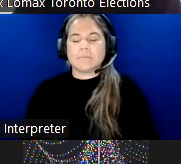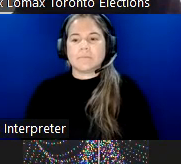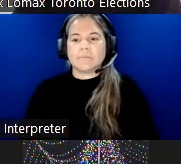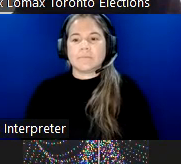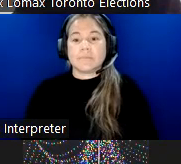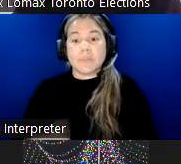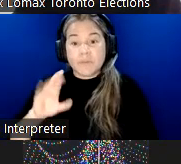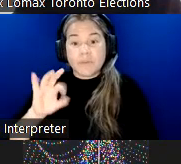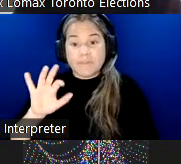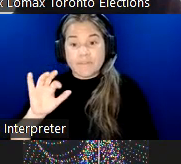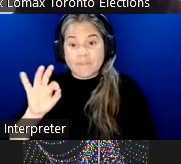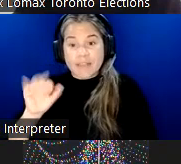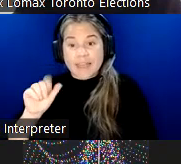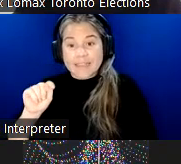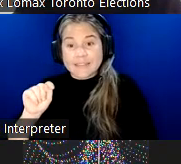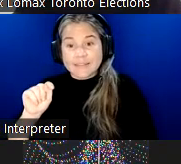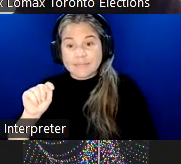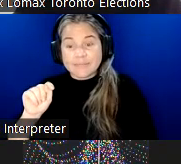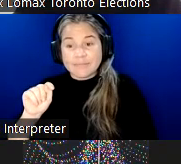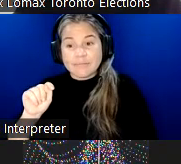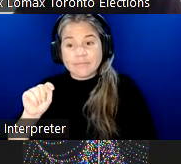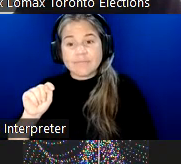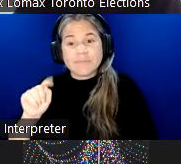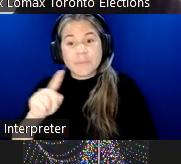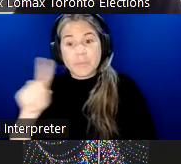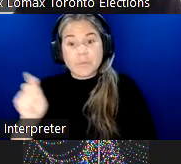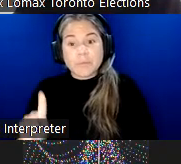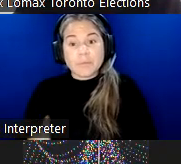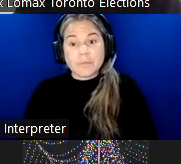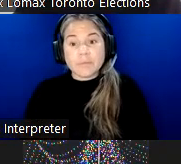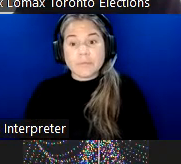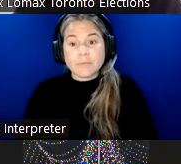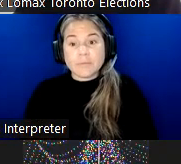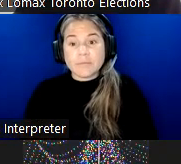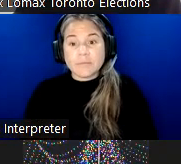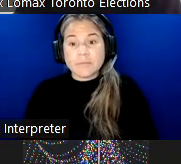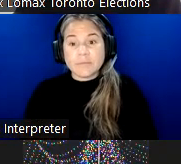Rifat, do you want to go ahead? Thank you, Alex. That was really helpful.